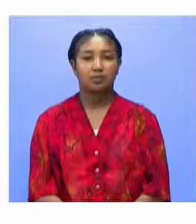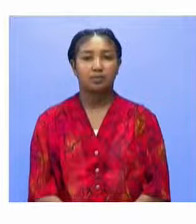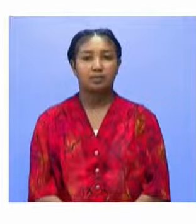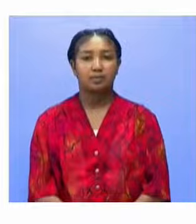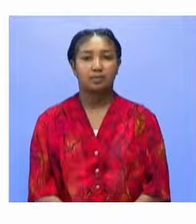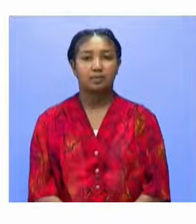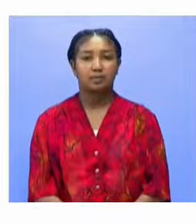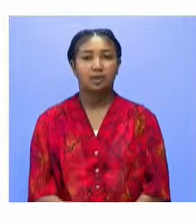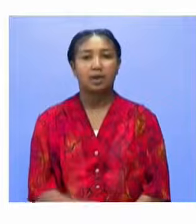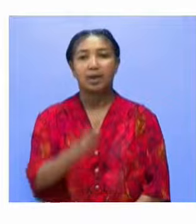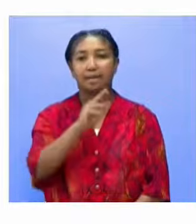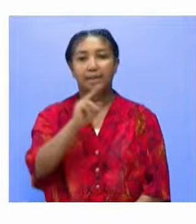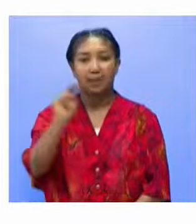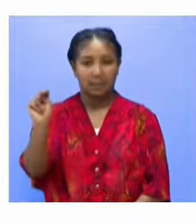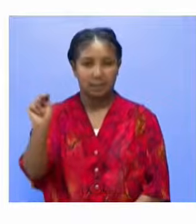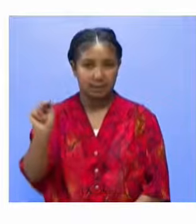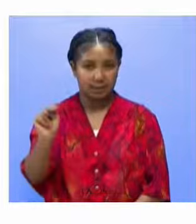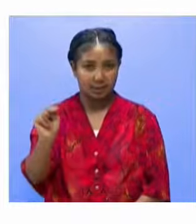been?